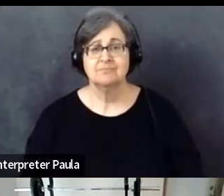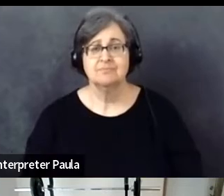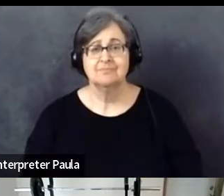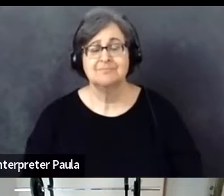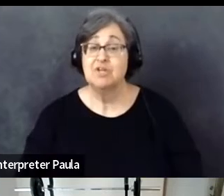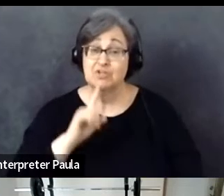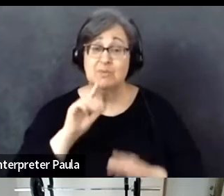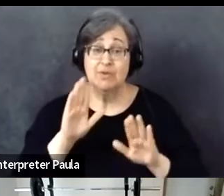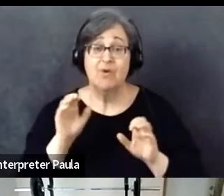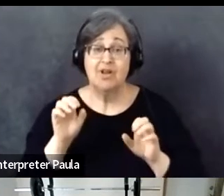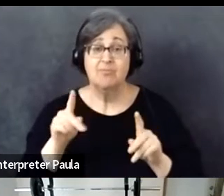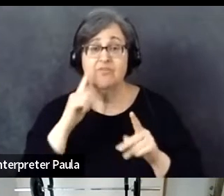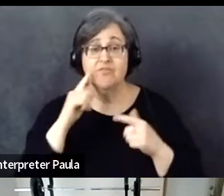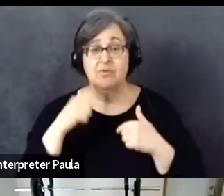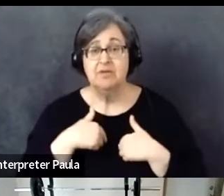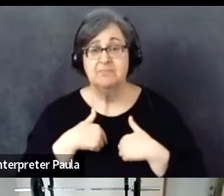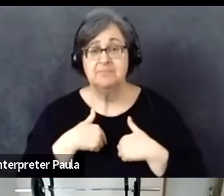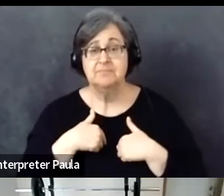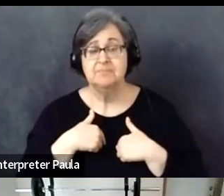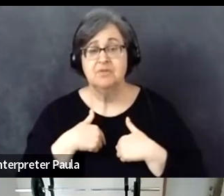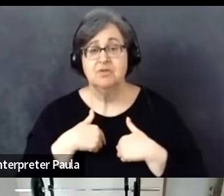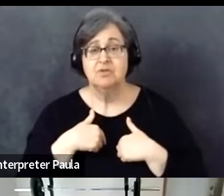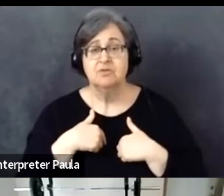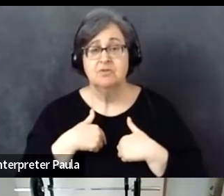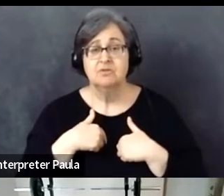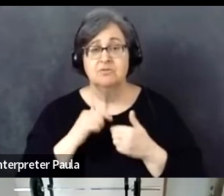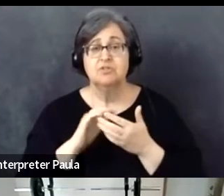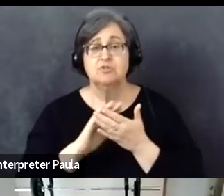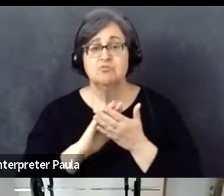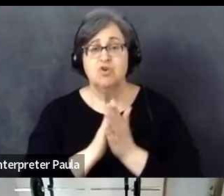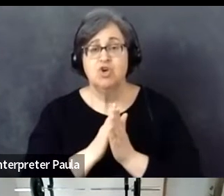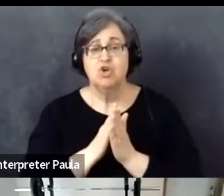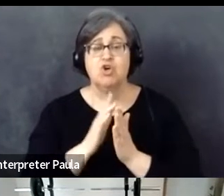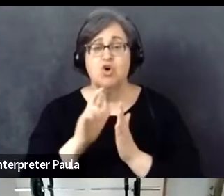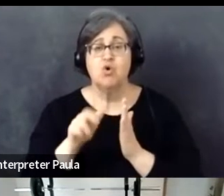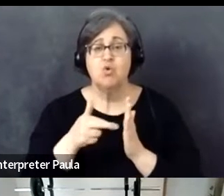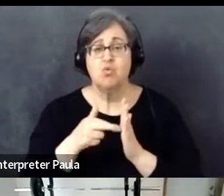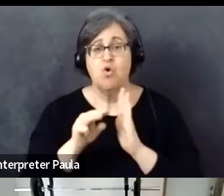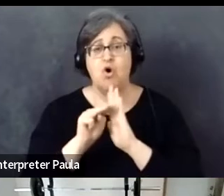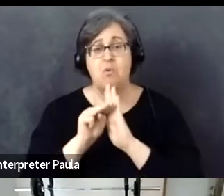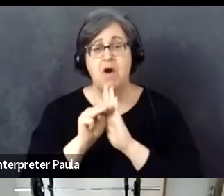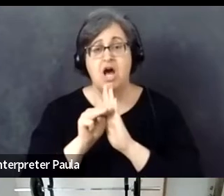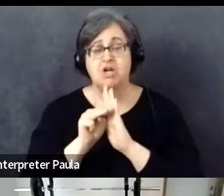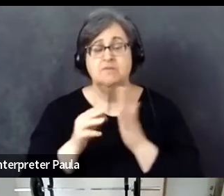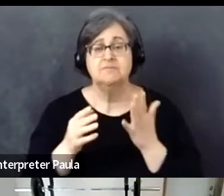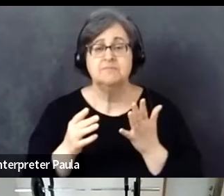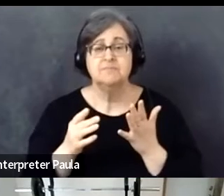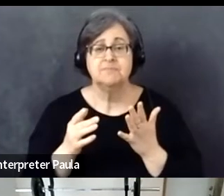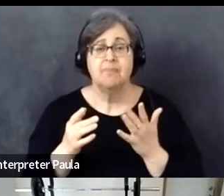It's a great opportunity for me to take a role model role and try to